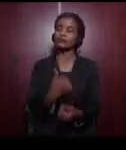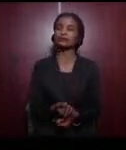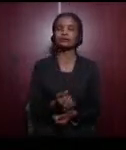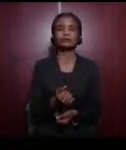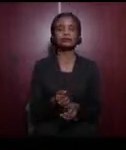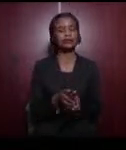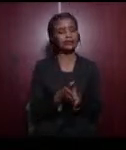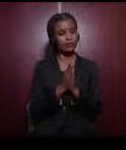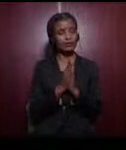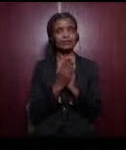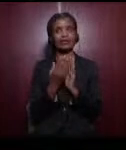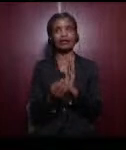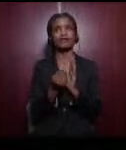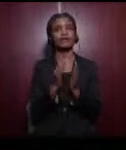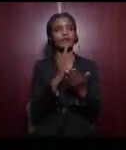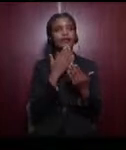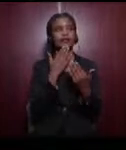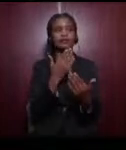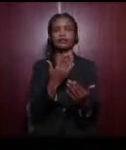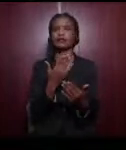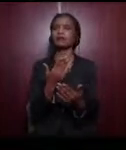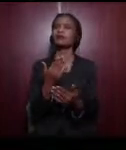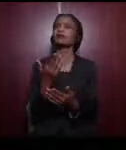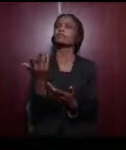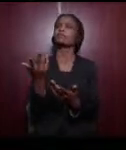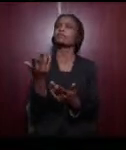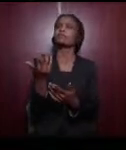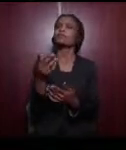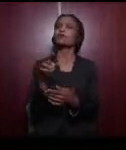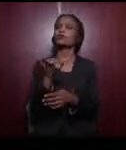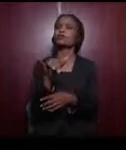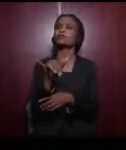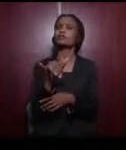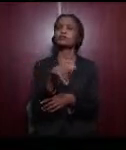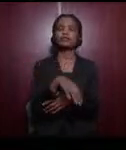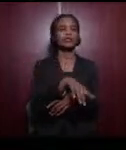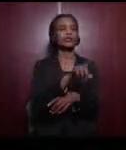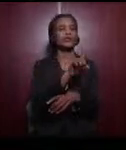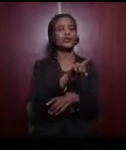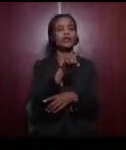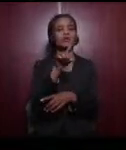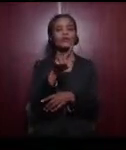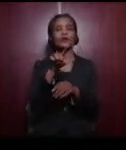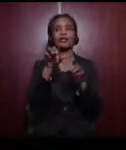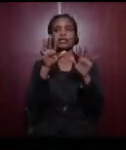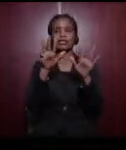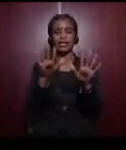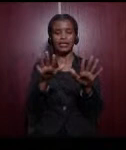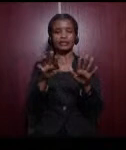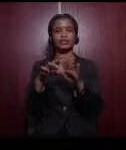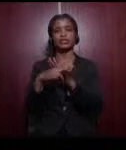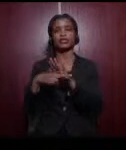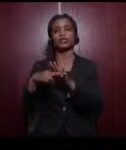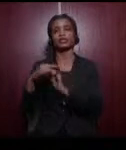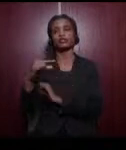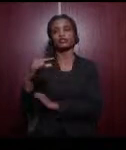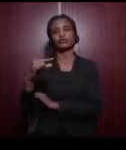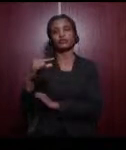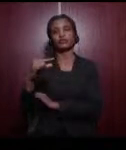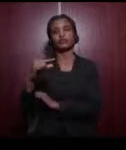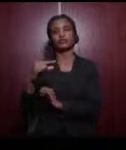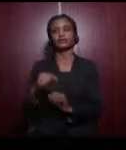have. Thank you. 119, Region G. 119. 119,